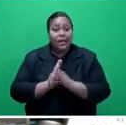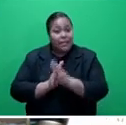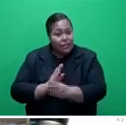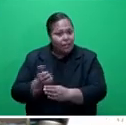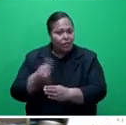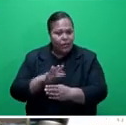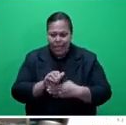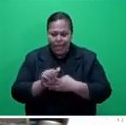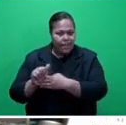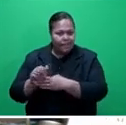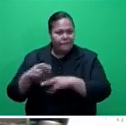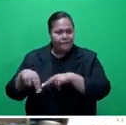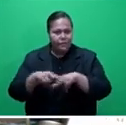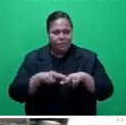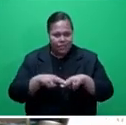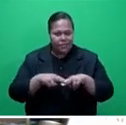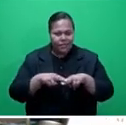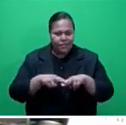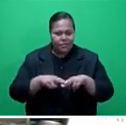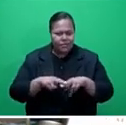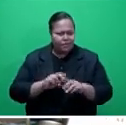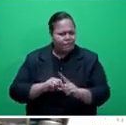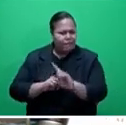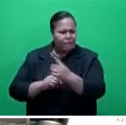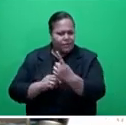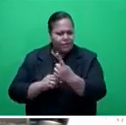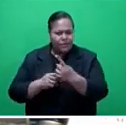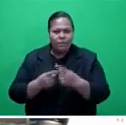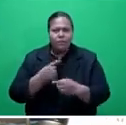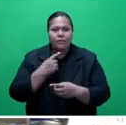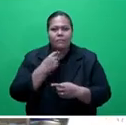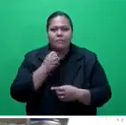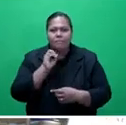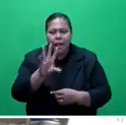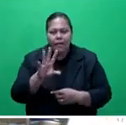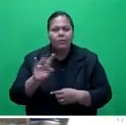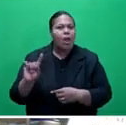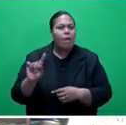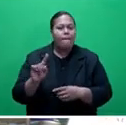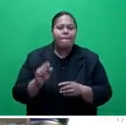admit that there is still a lot more work that is required.